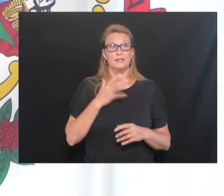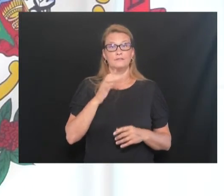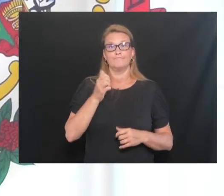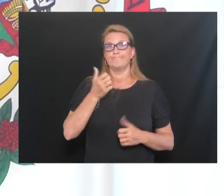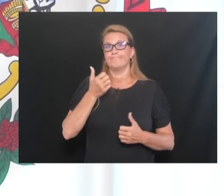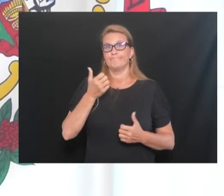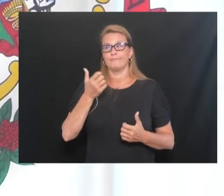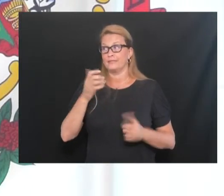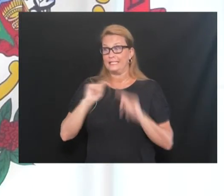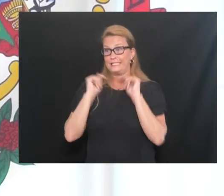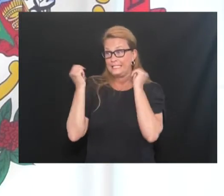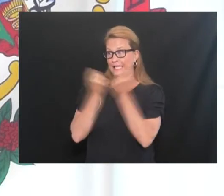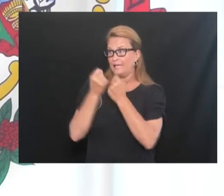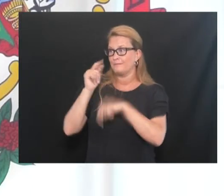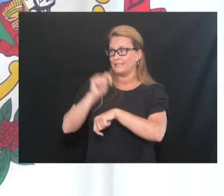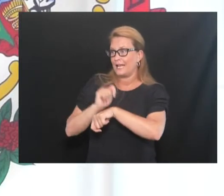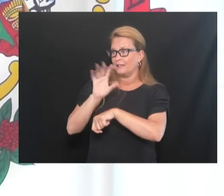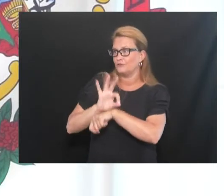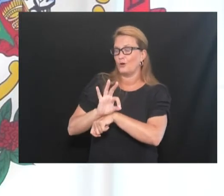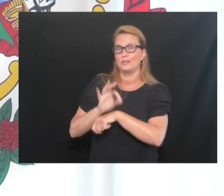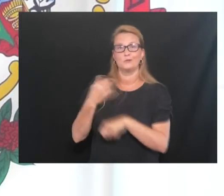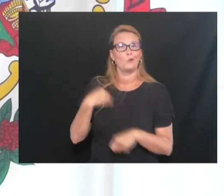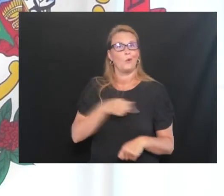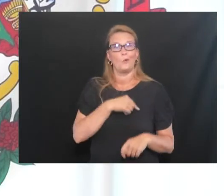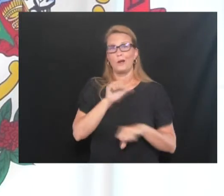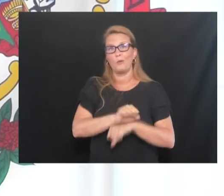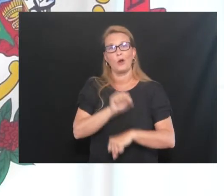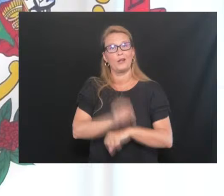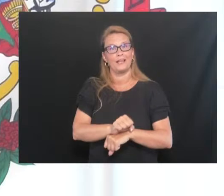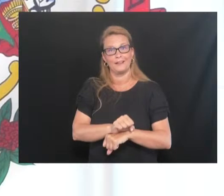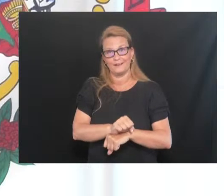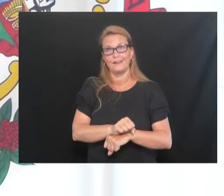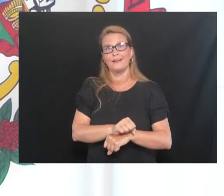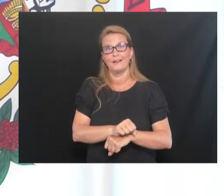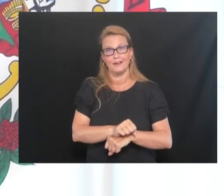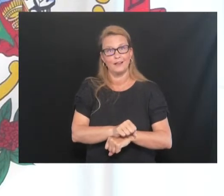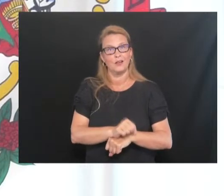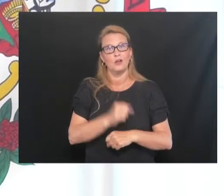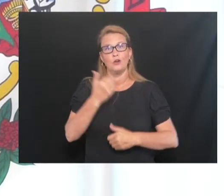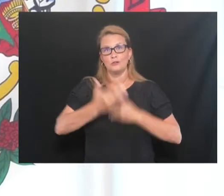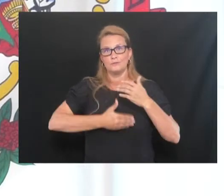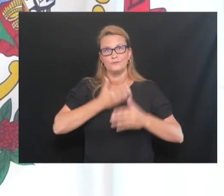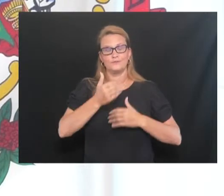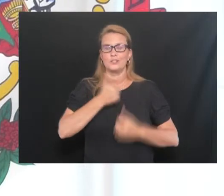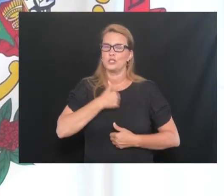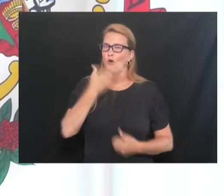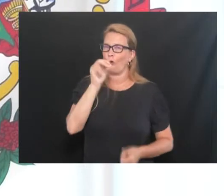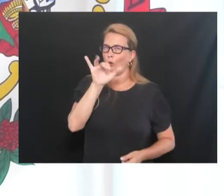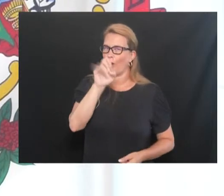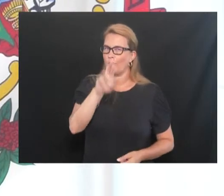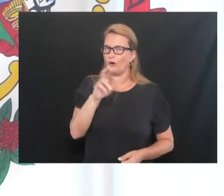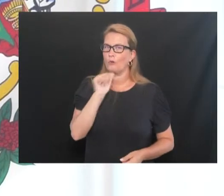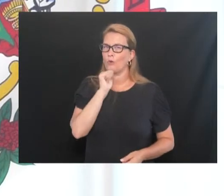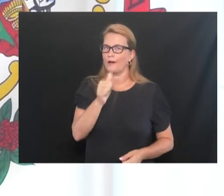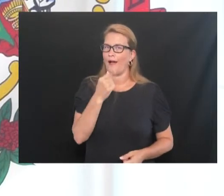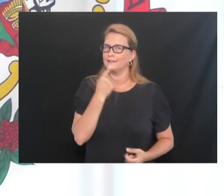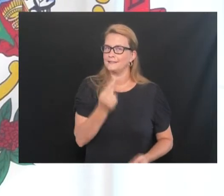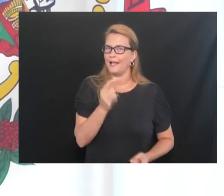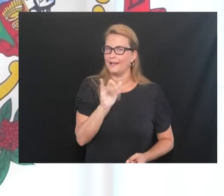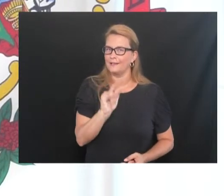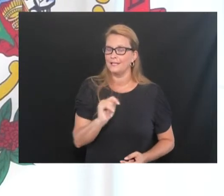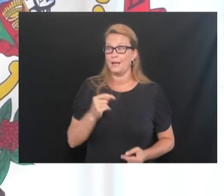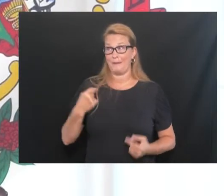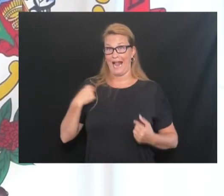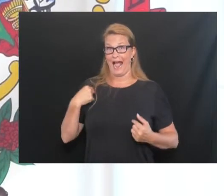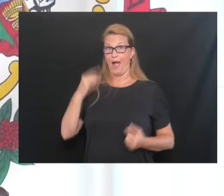do is keep trying to work. You know, General Hoyer, and he won't come right out and tell you this, but I'll tell on him and tell